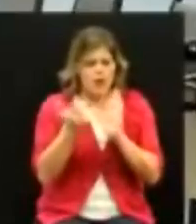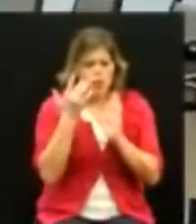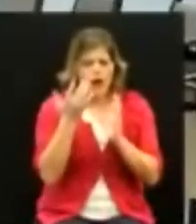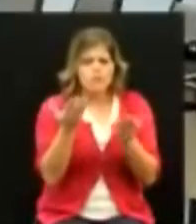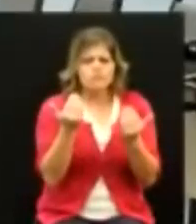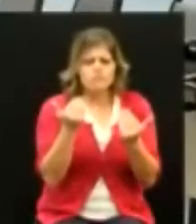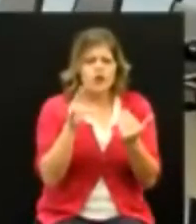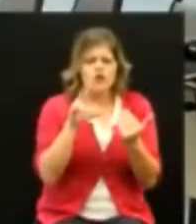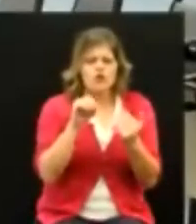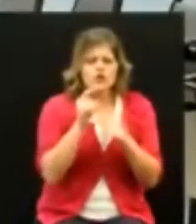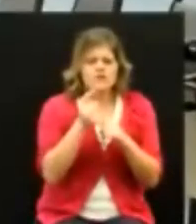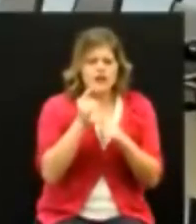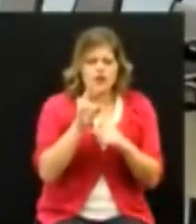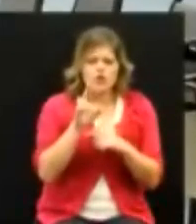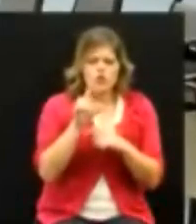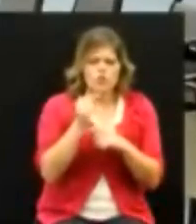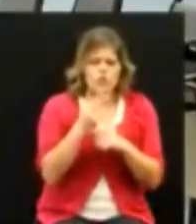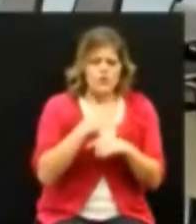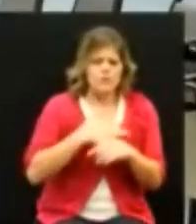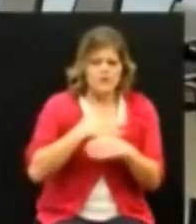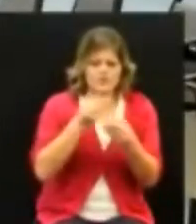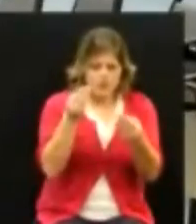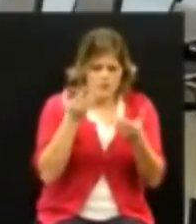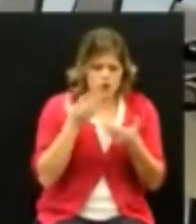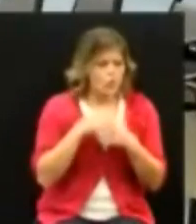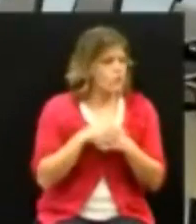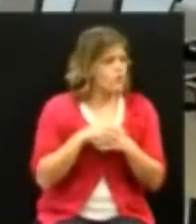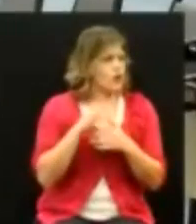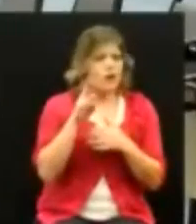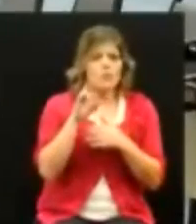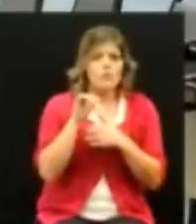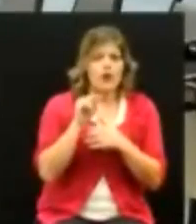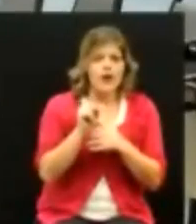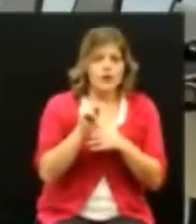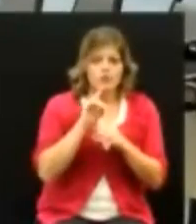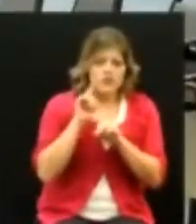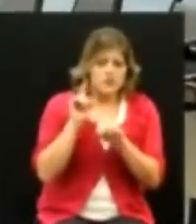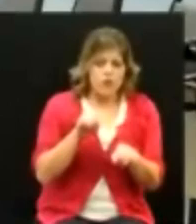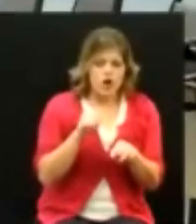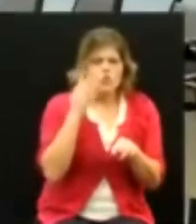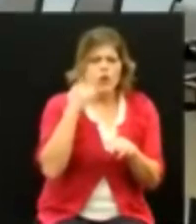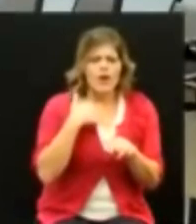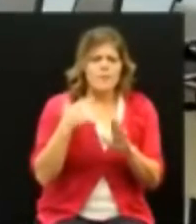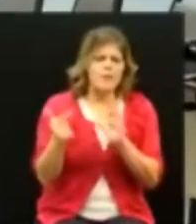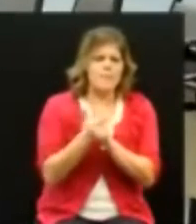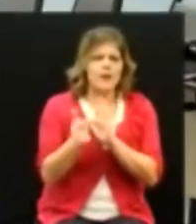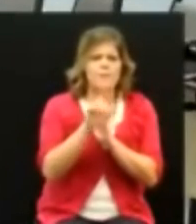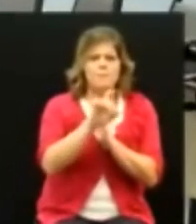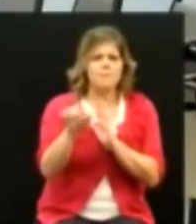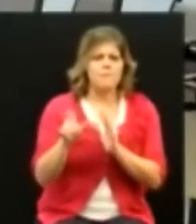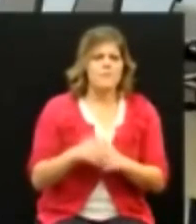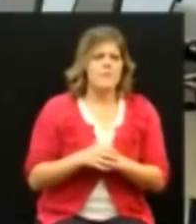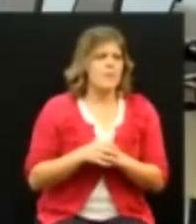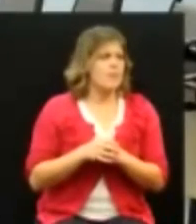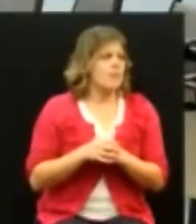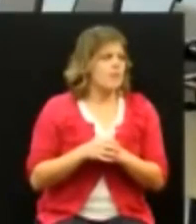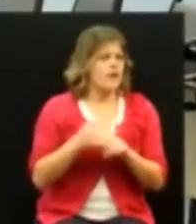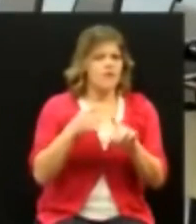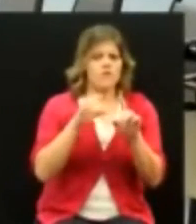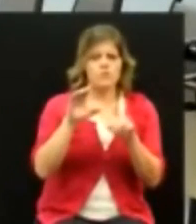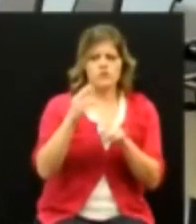30 seconds there, Ruth. You know, 30 seconds, please. Brian, respond. Why am I banned from Channel 12?